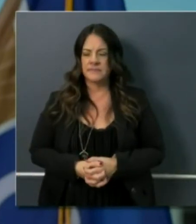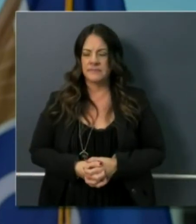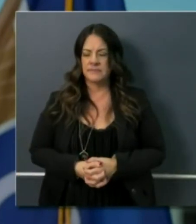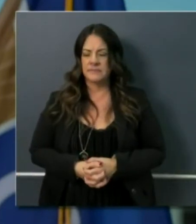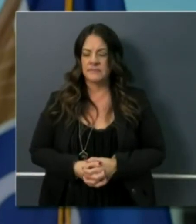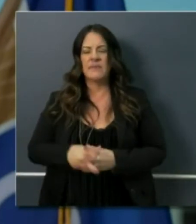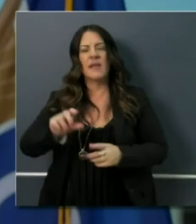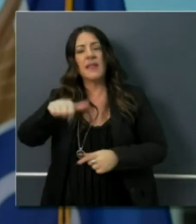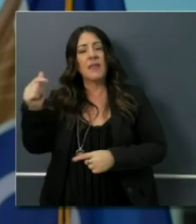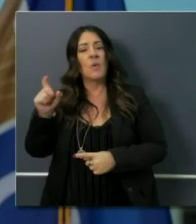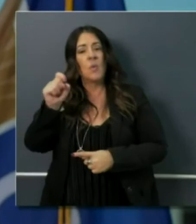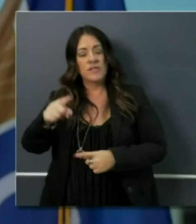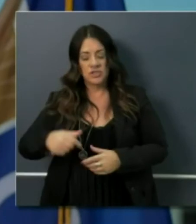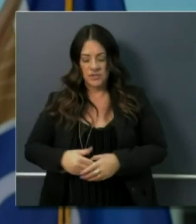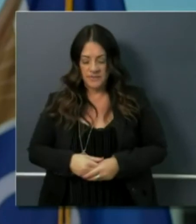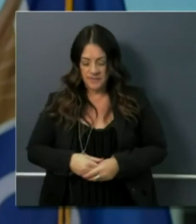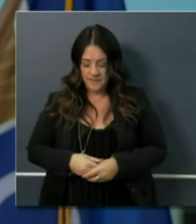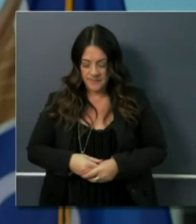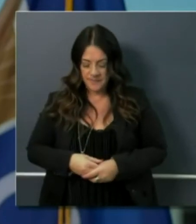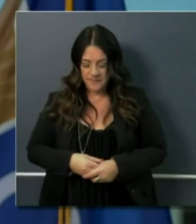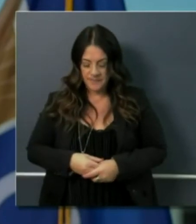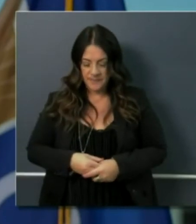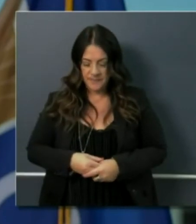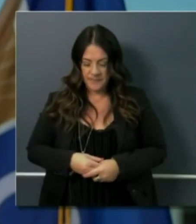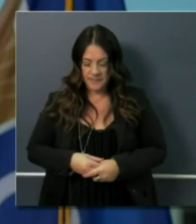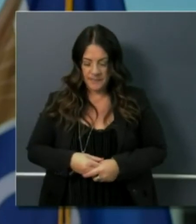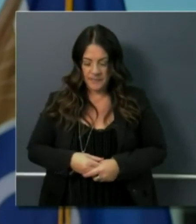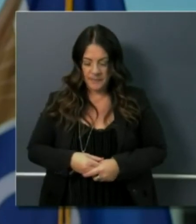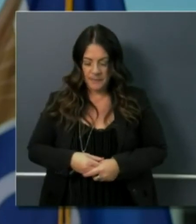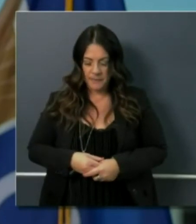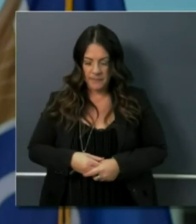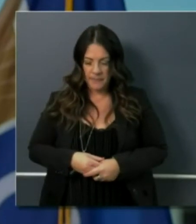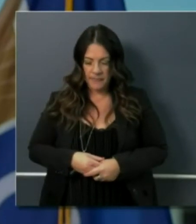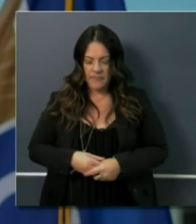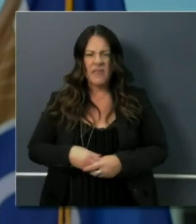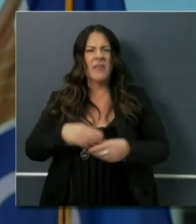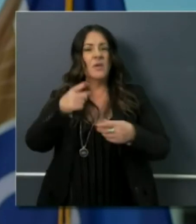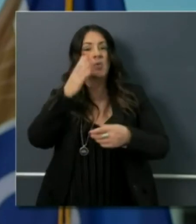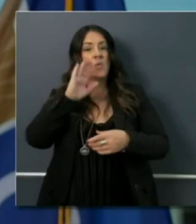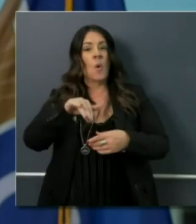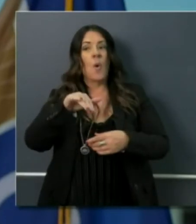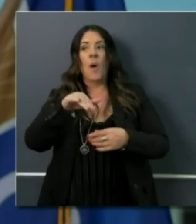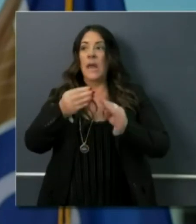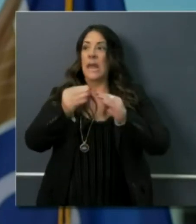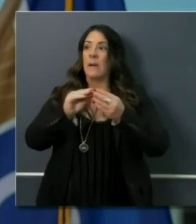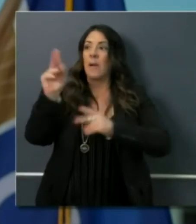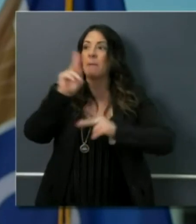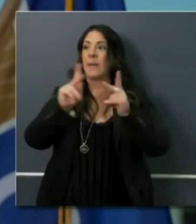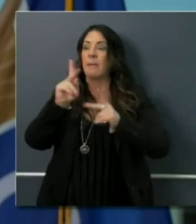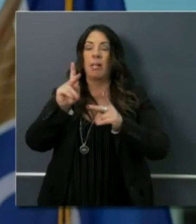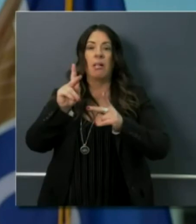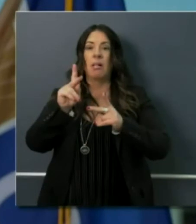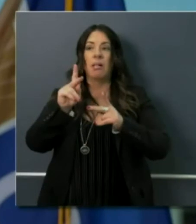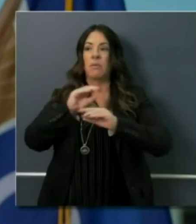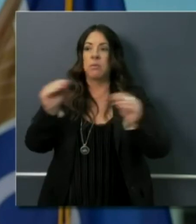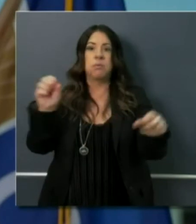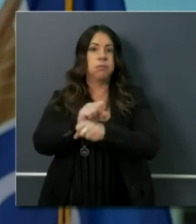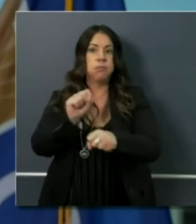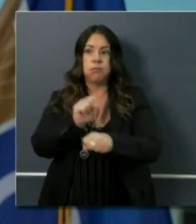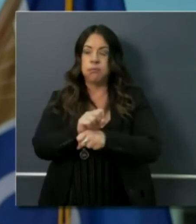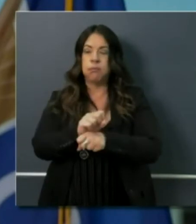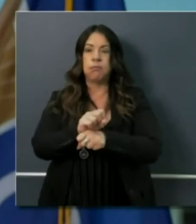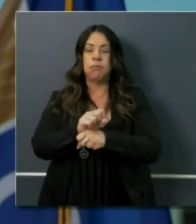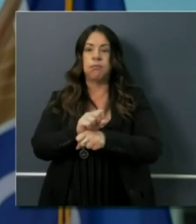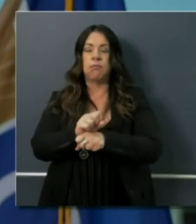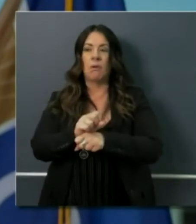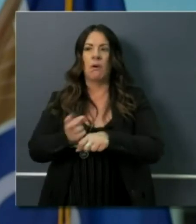Hi. With the number of unemployment rate going up and people applying for unemployment, how is EDD dealing